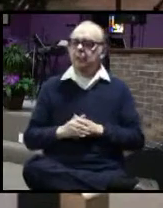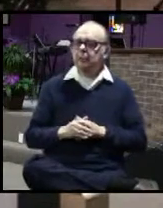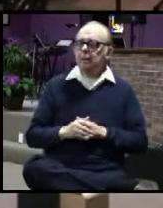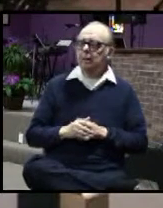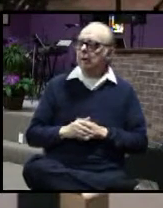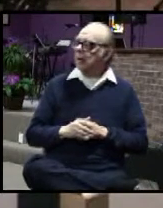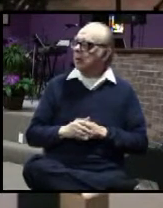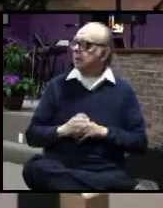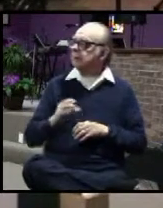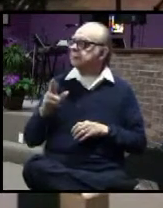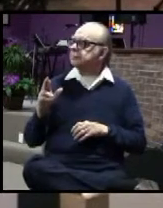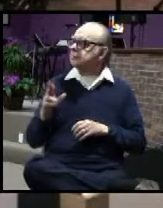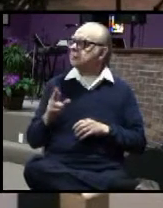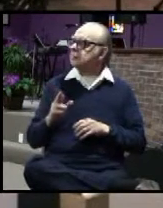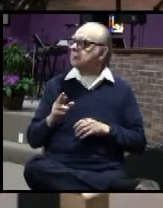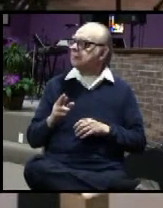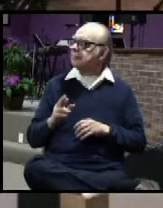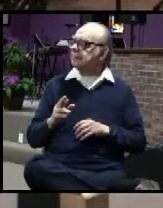Or